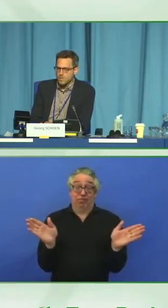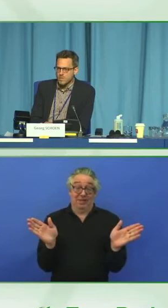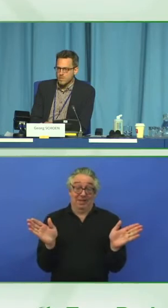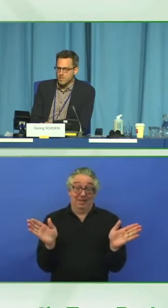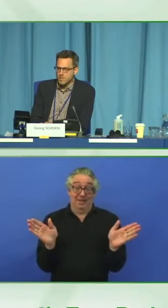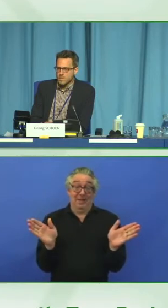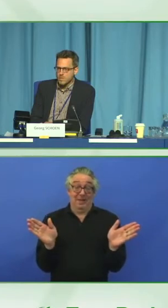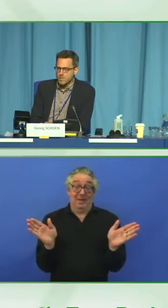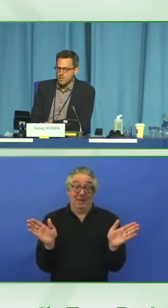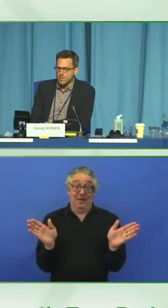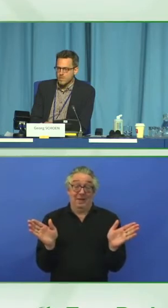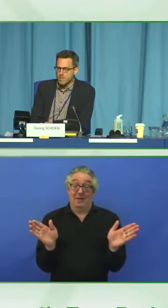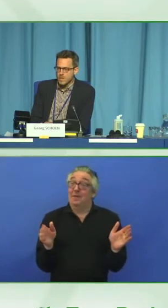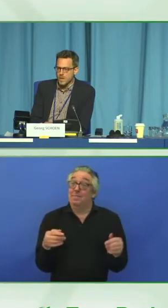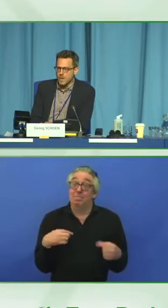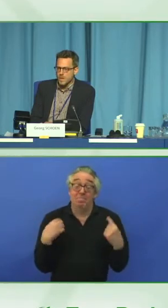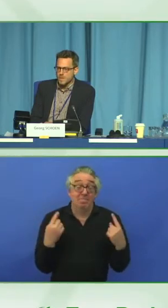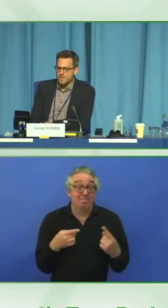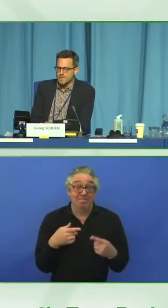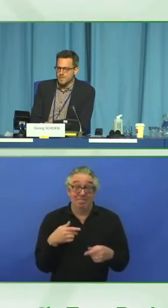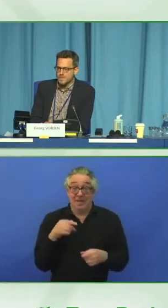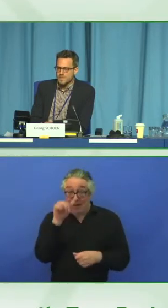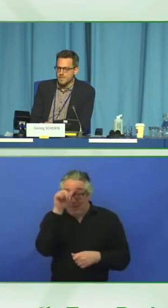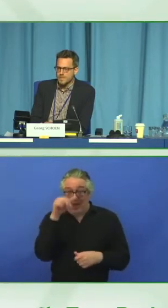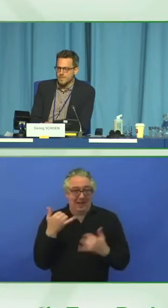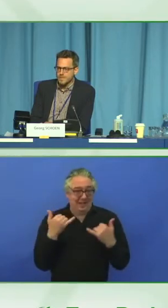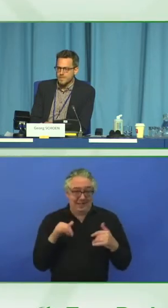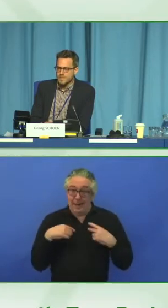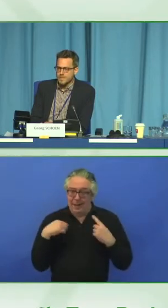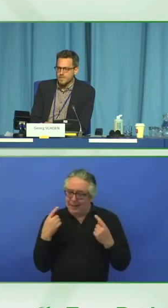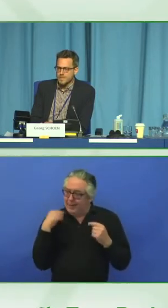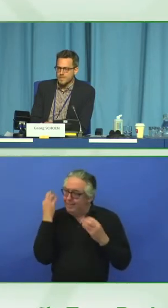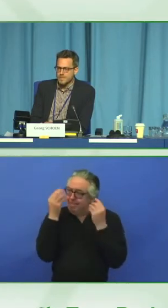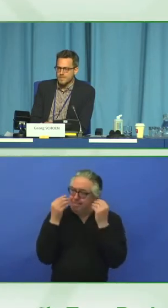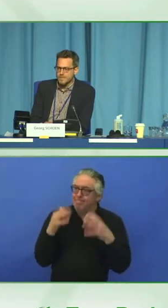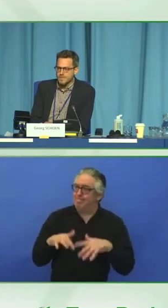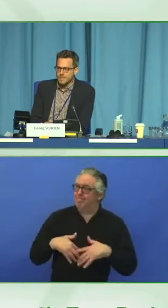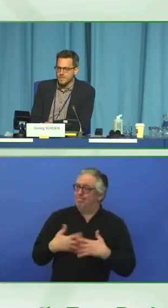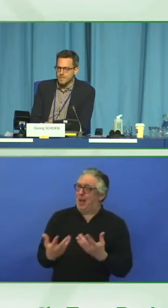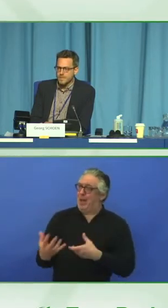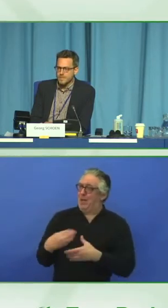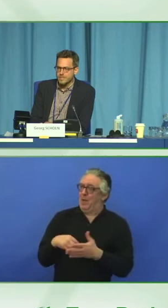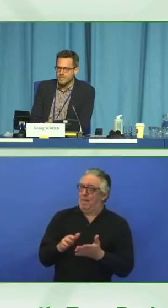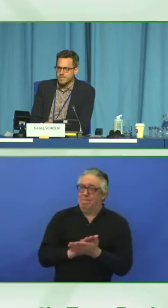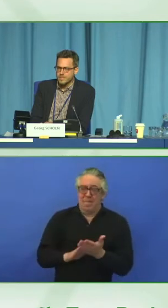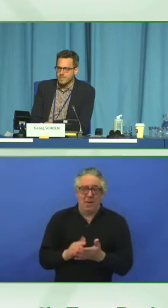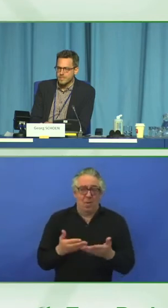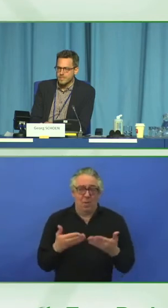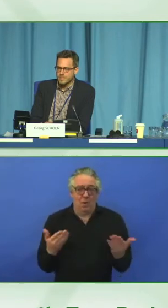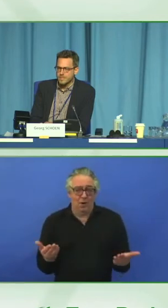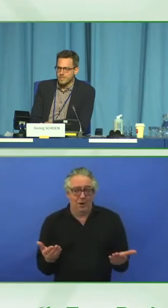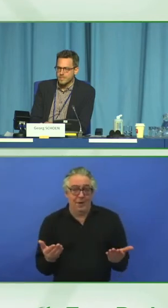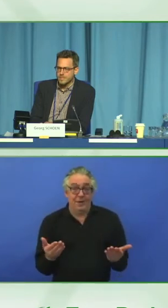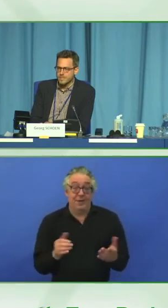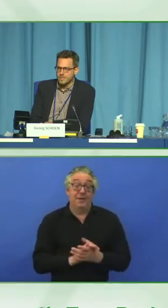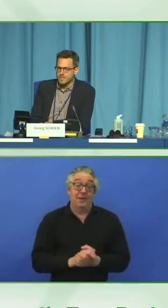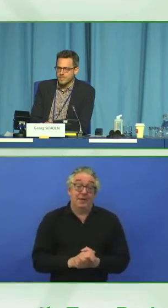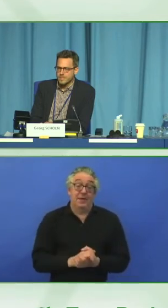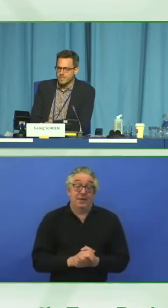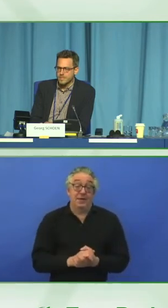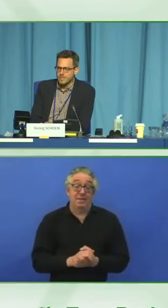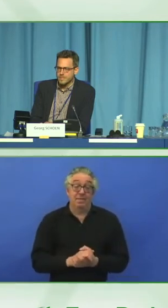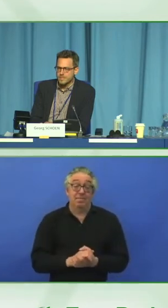of organizations looking at technology and trying to ask some of these questions, but are they asking it in a way that it might